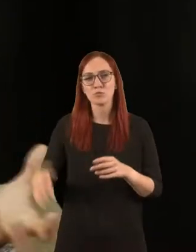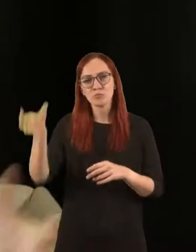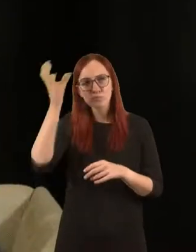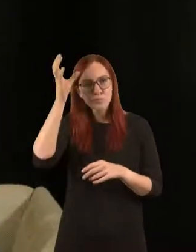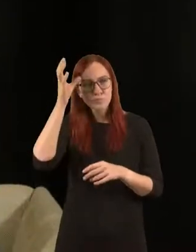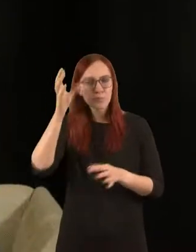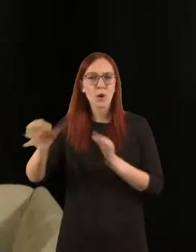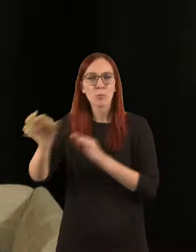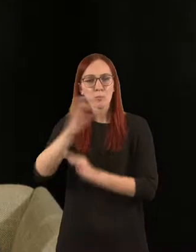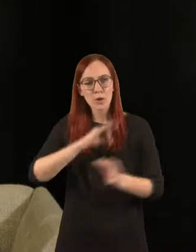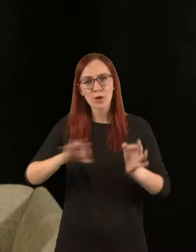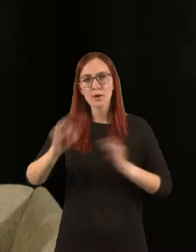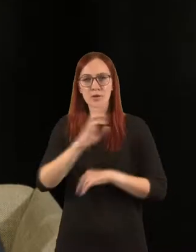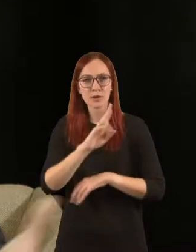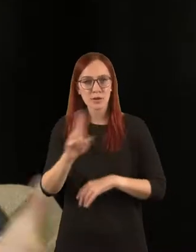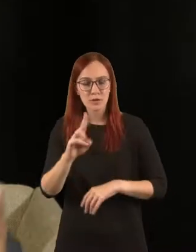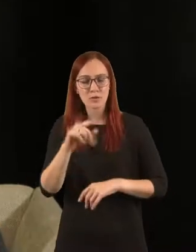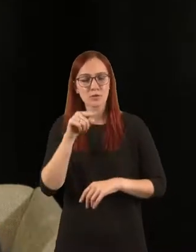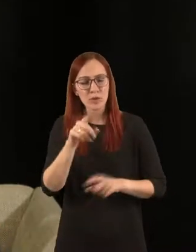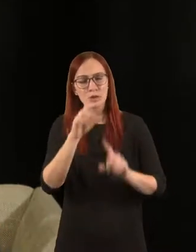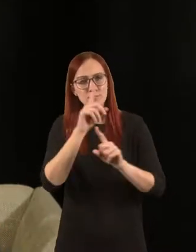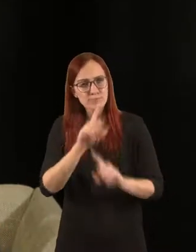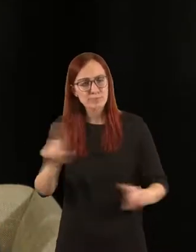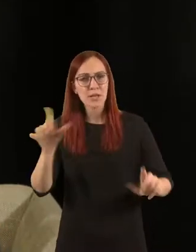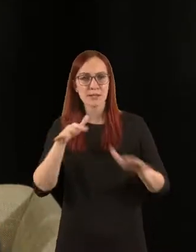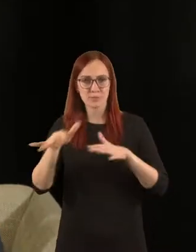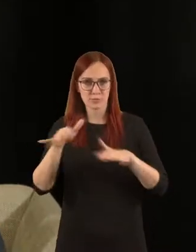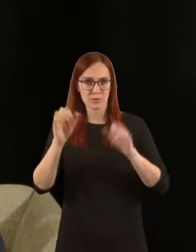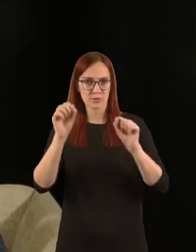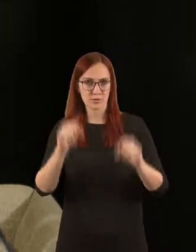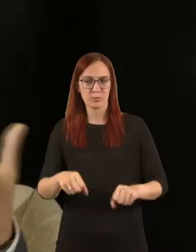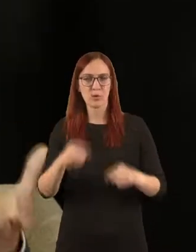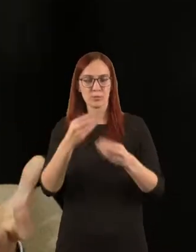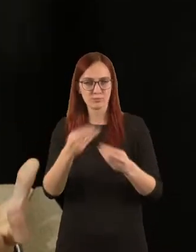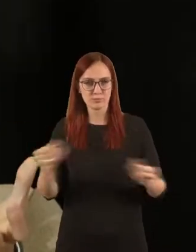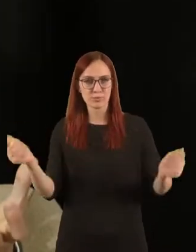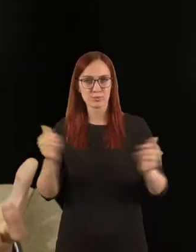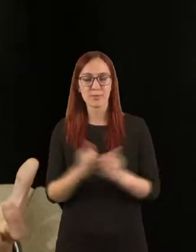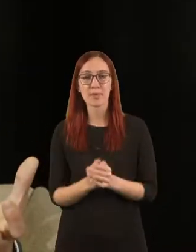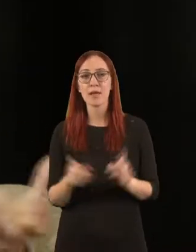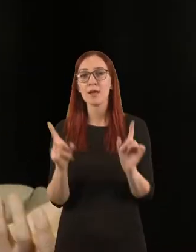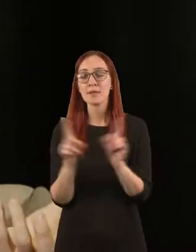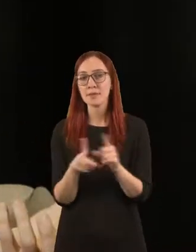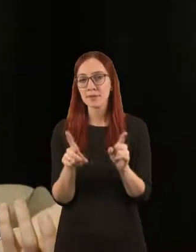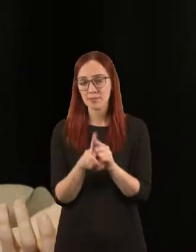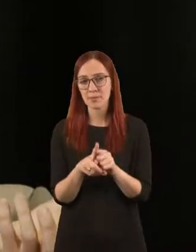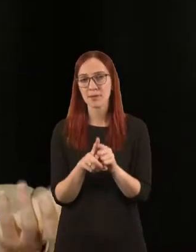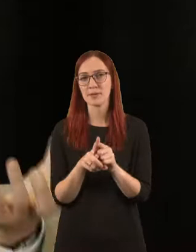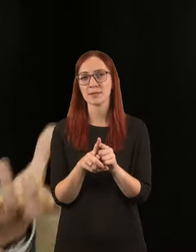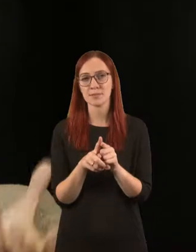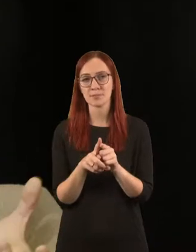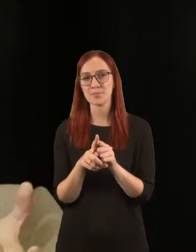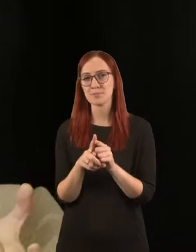scenarios, and we need to have qualified